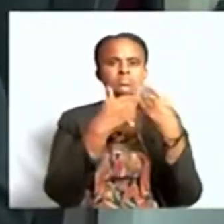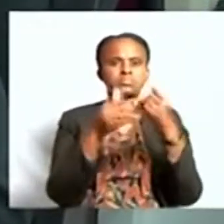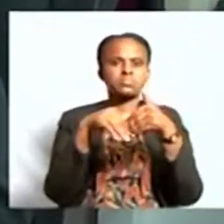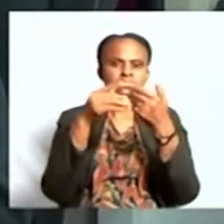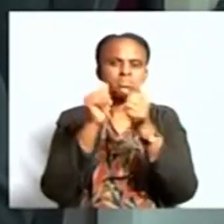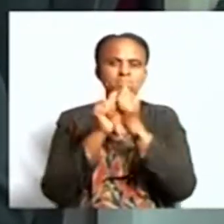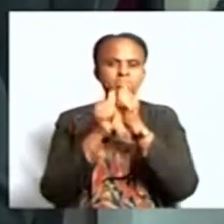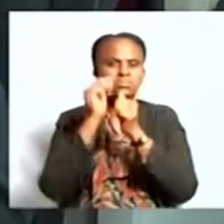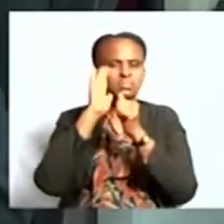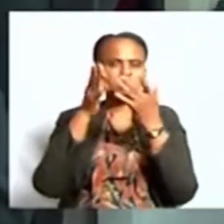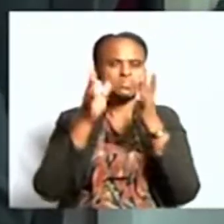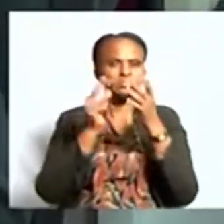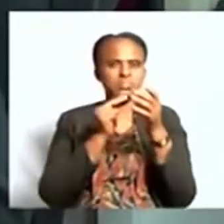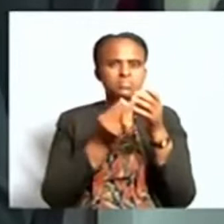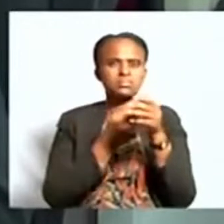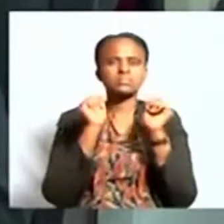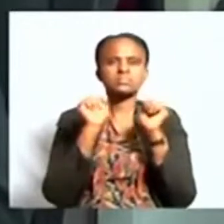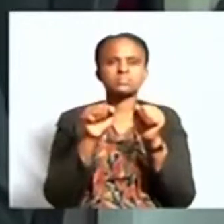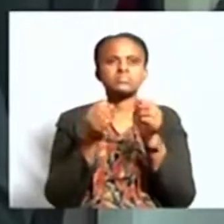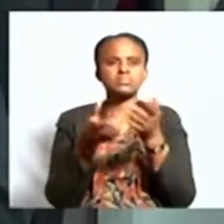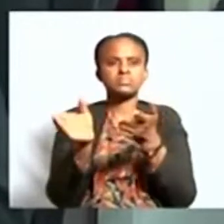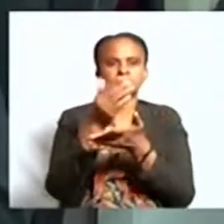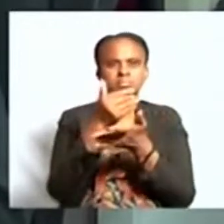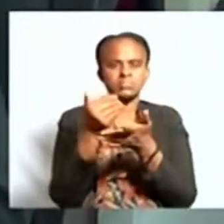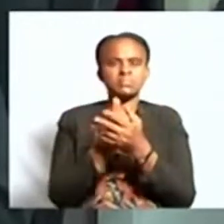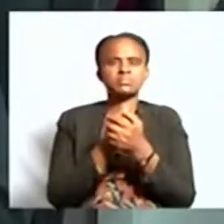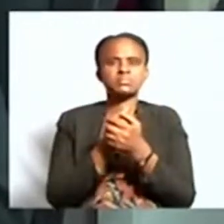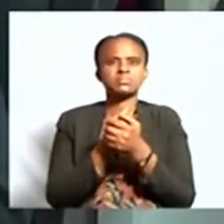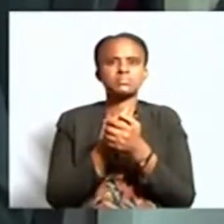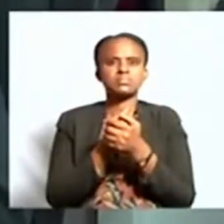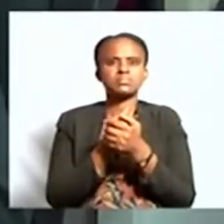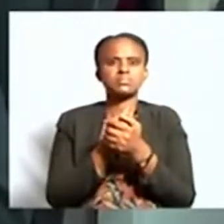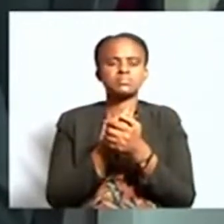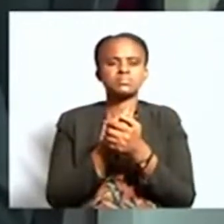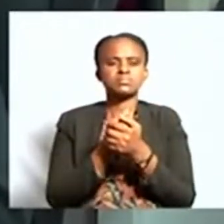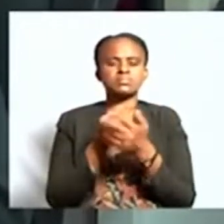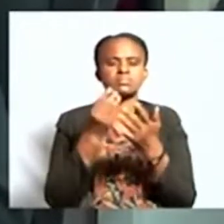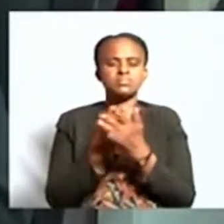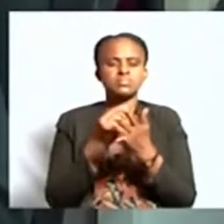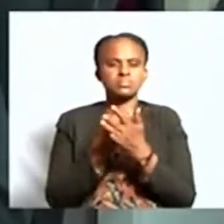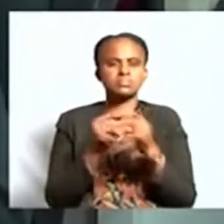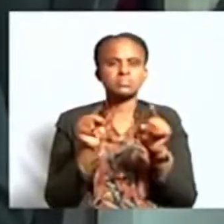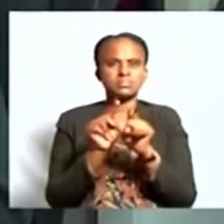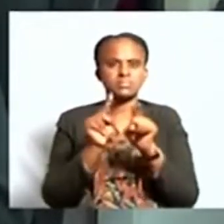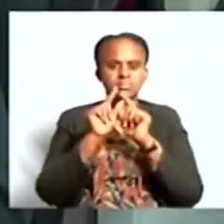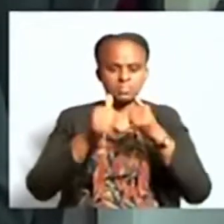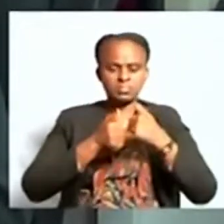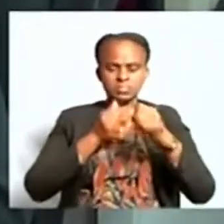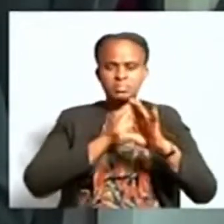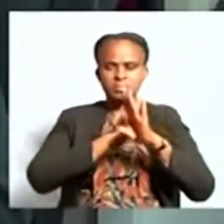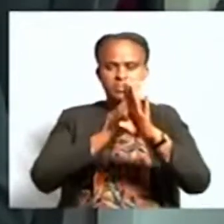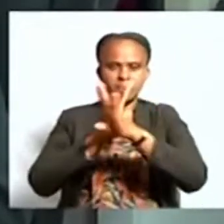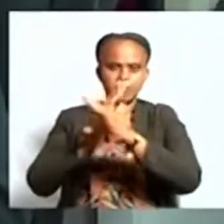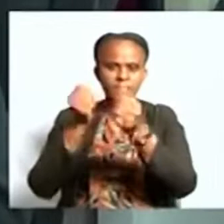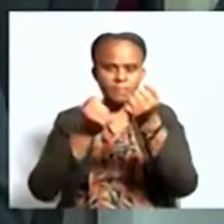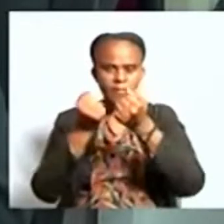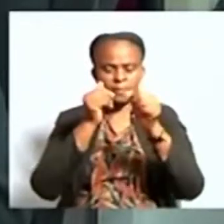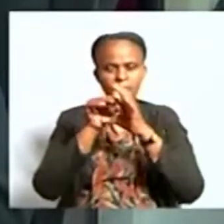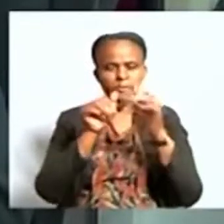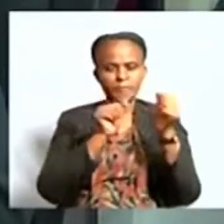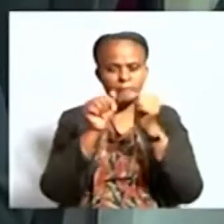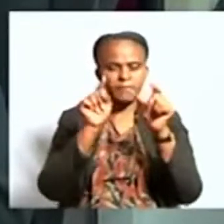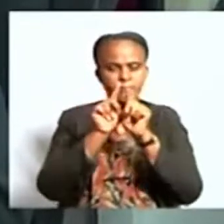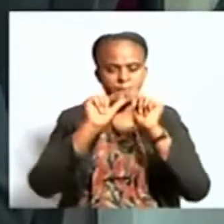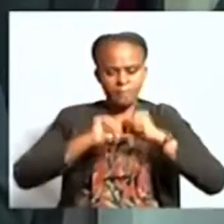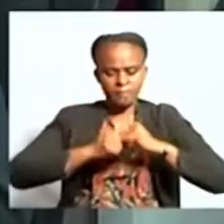allow us to be able to collect revenue, such as we are blocking vehicles on the system, and we are